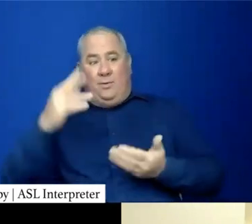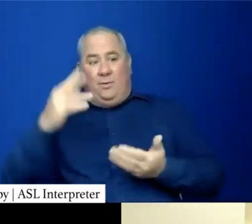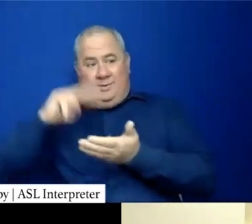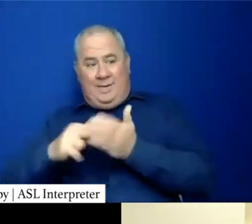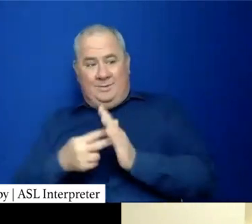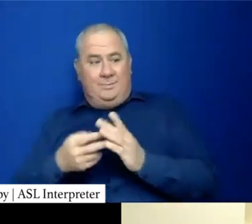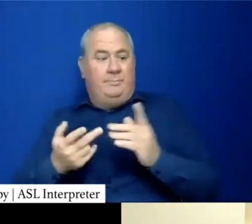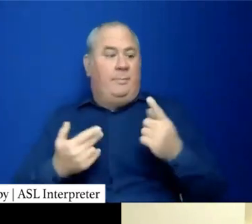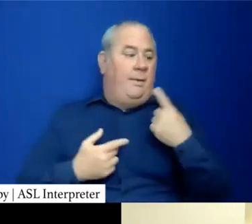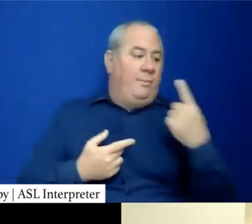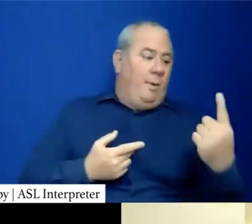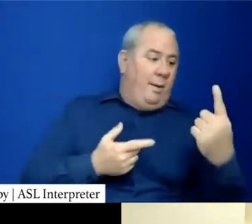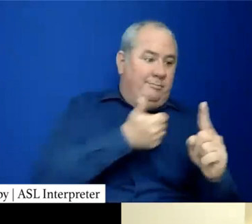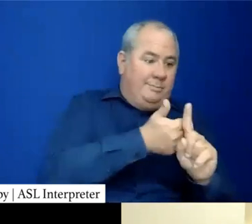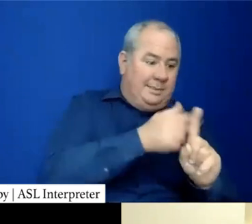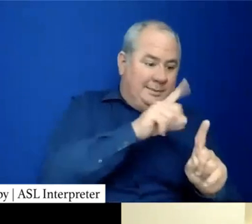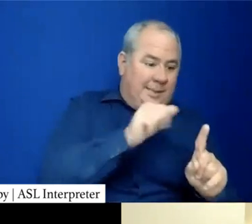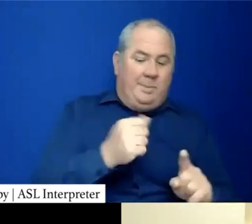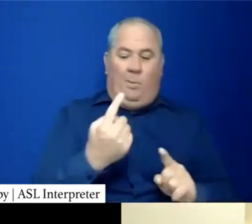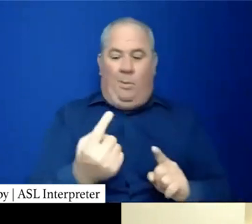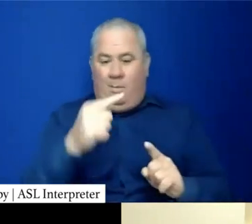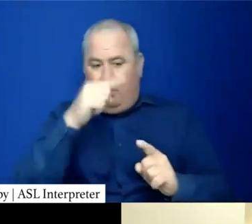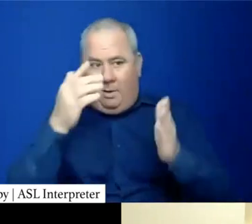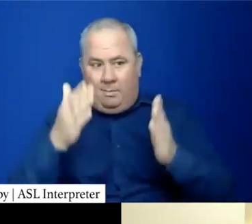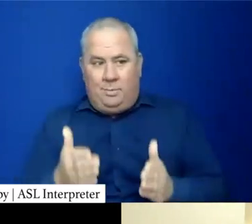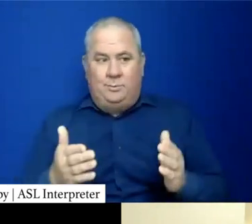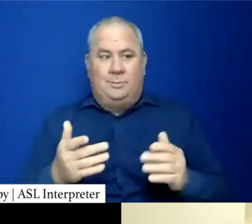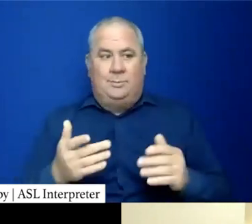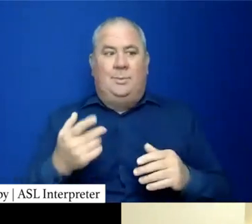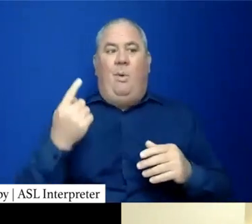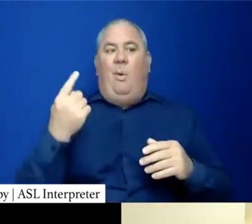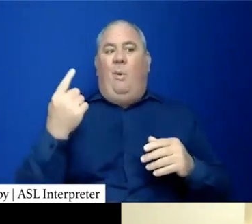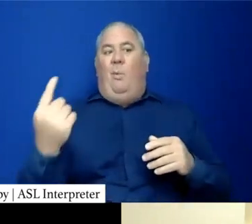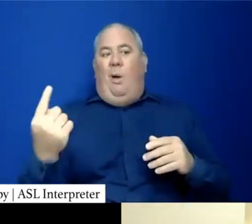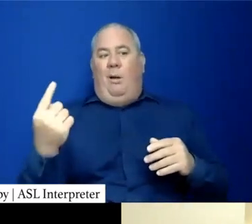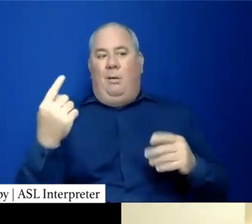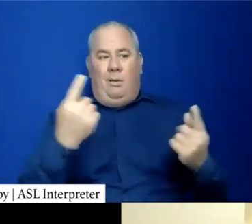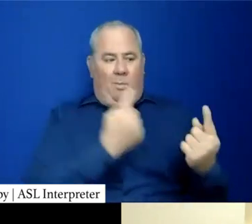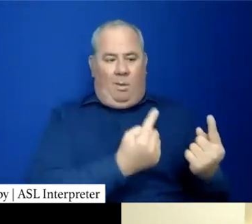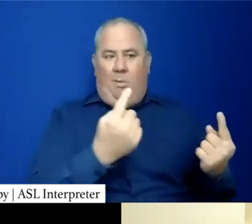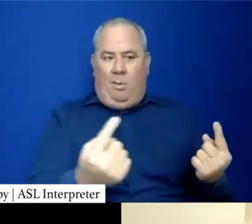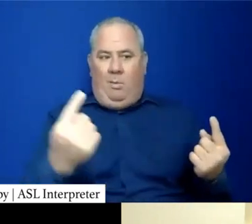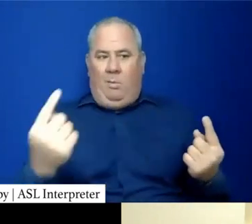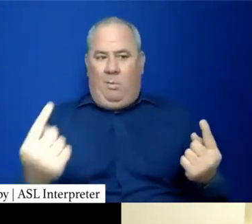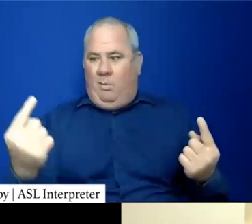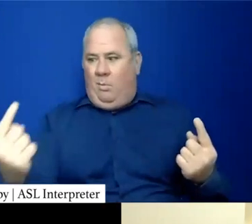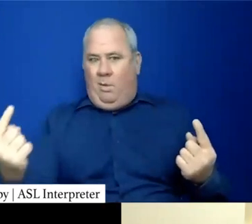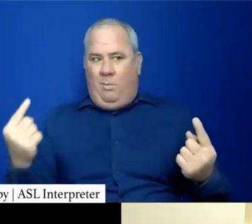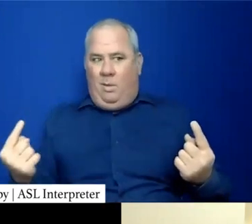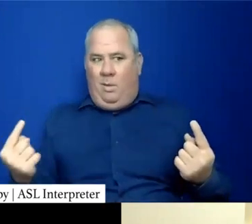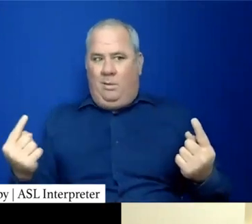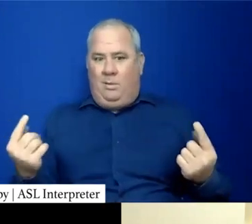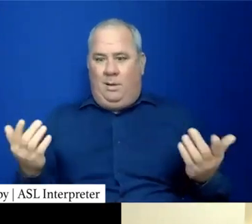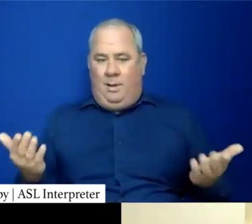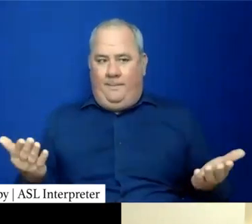one black person, we had one person of color. And they end up falling on that person's shoulder to do